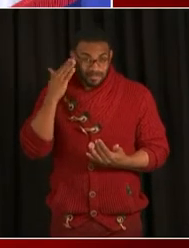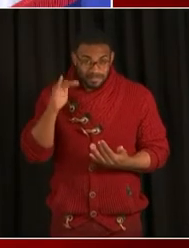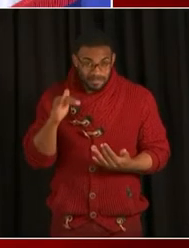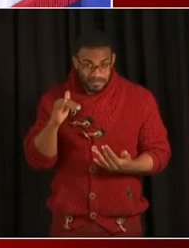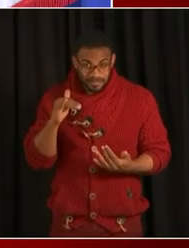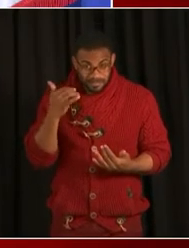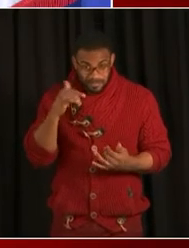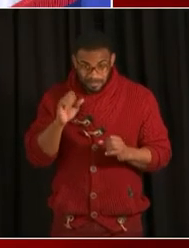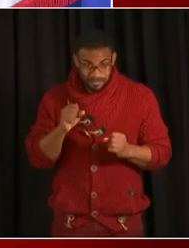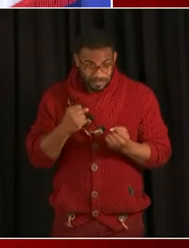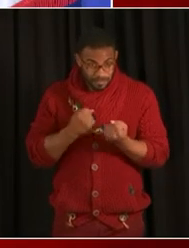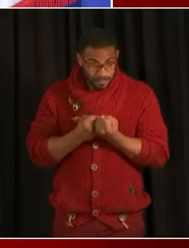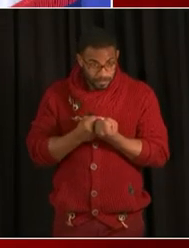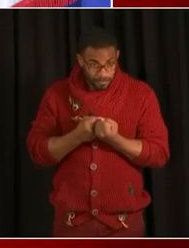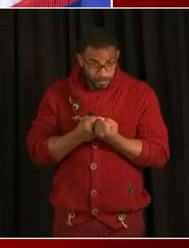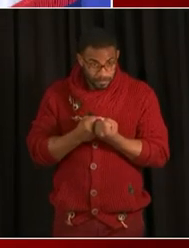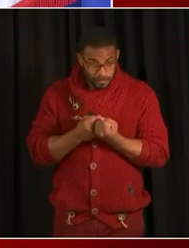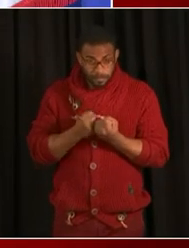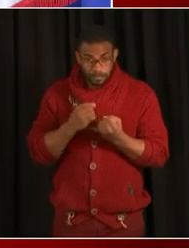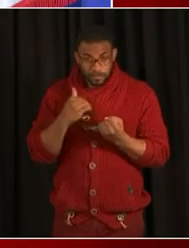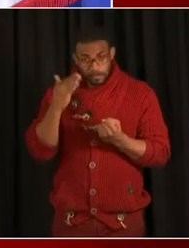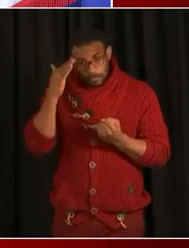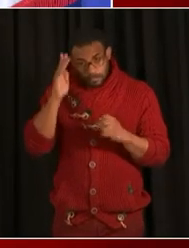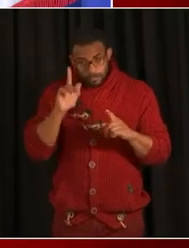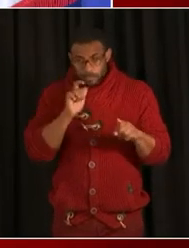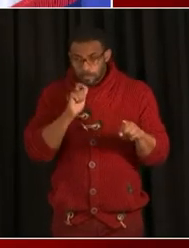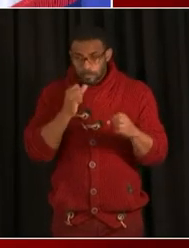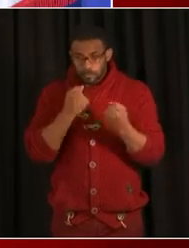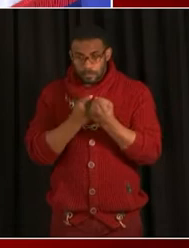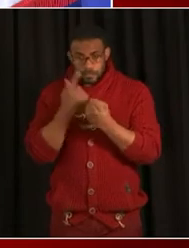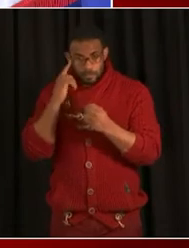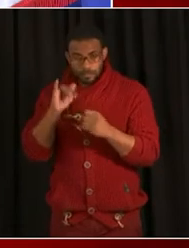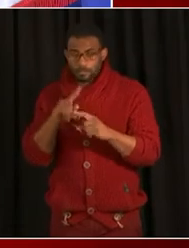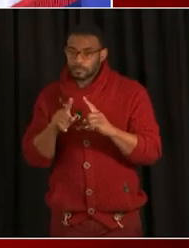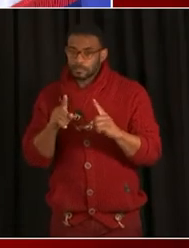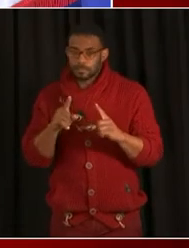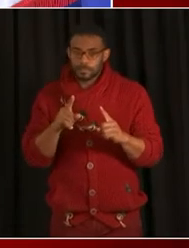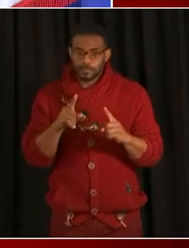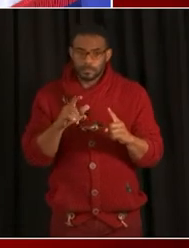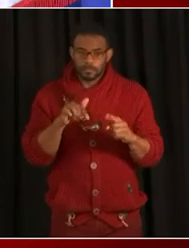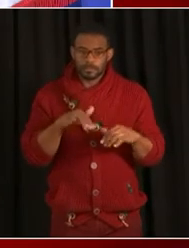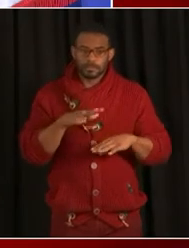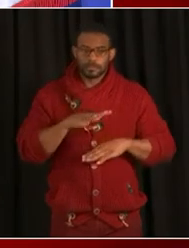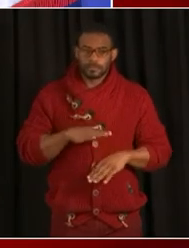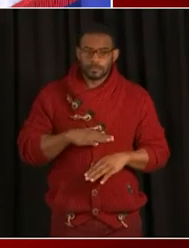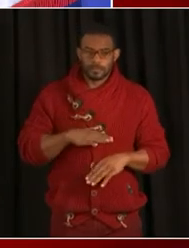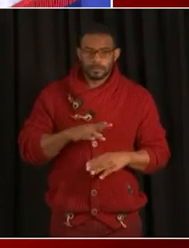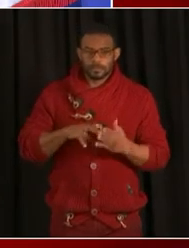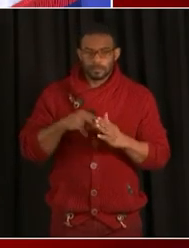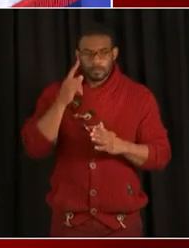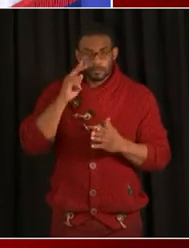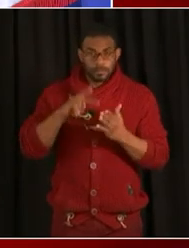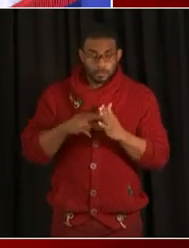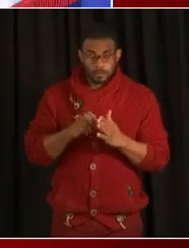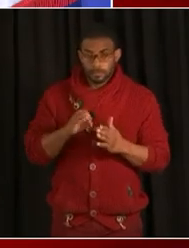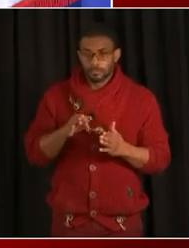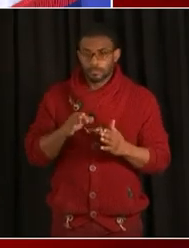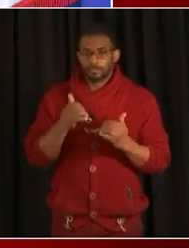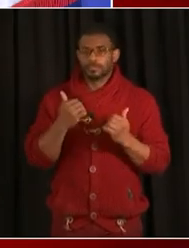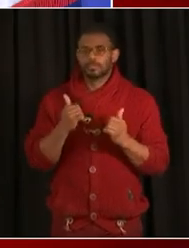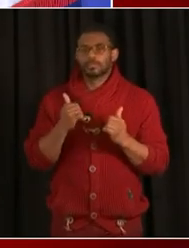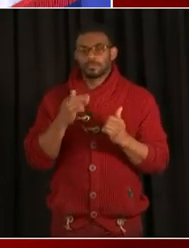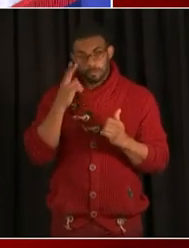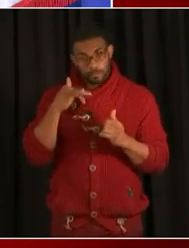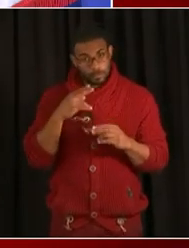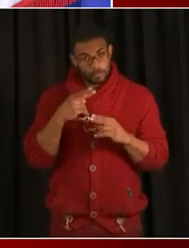don't know that we can support. And so I know there are folks who are advocating for that, but this relief is meant for the purpose of